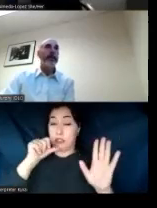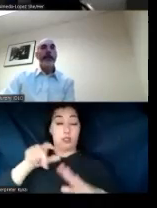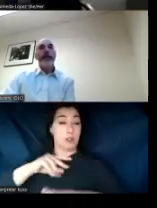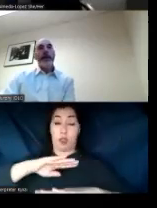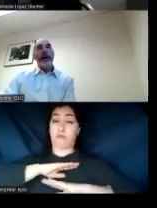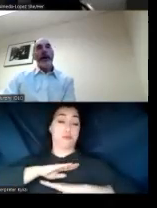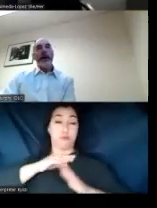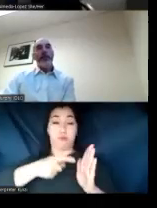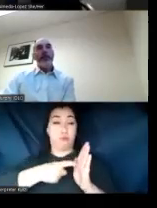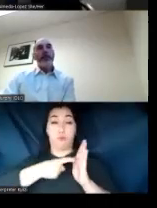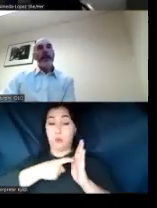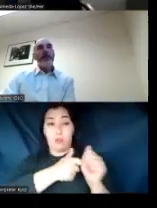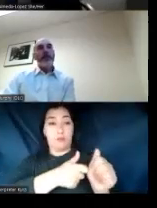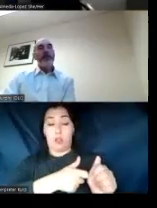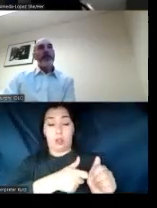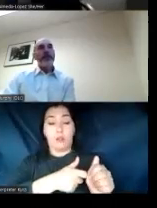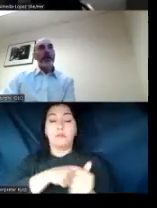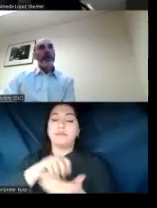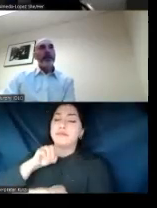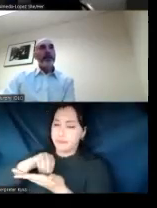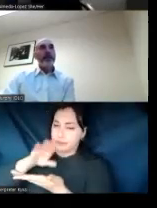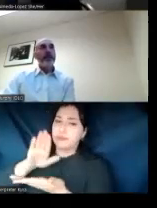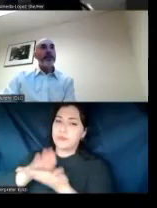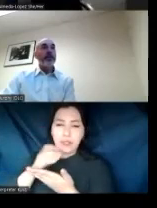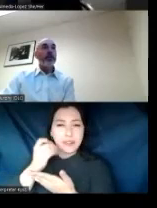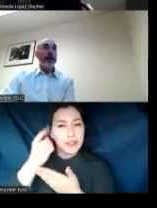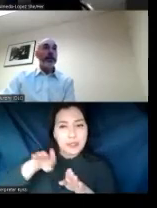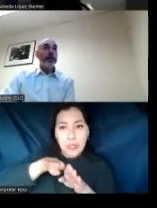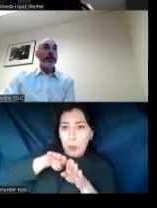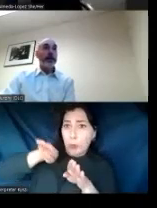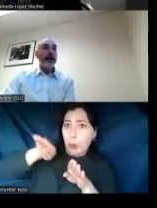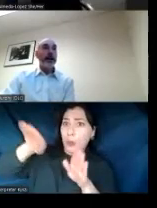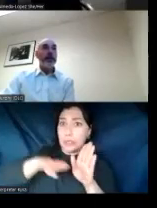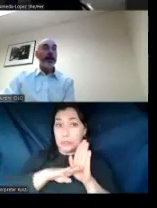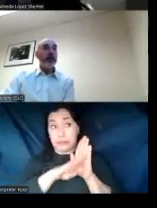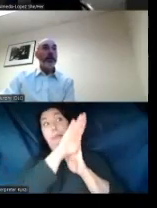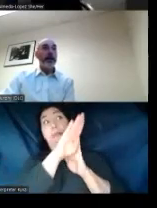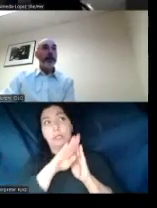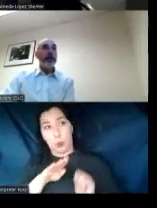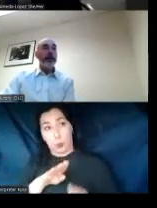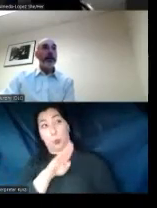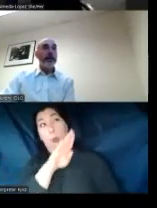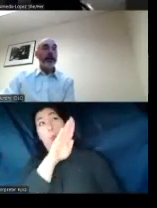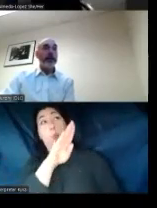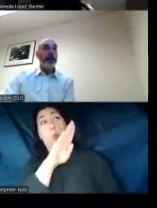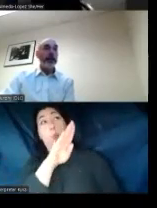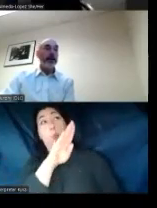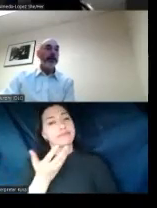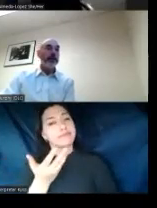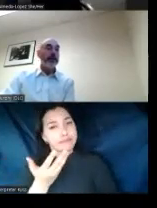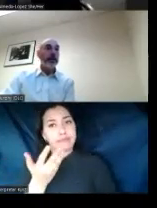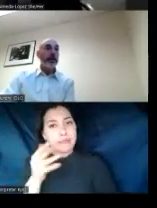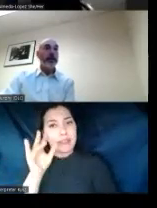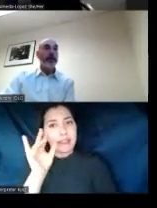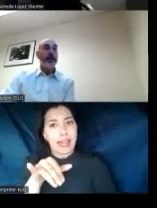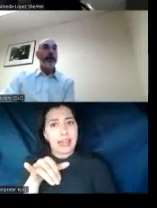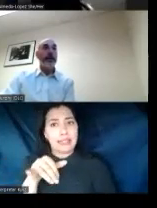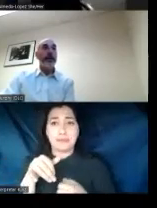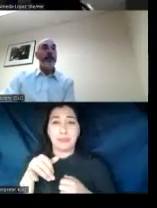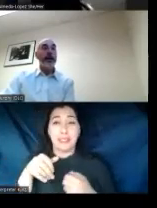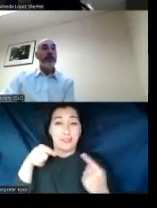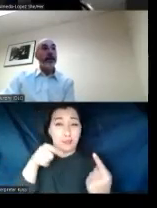obviously, if the slope is too great, then it could be very